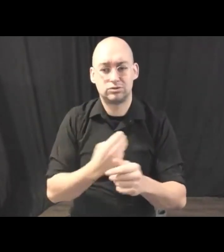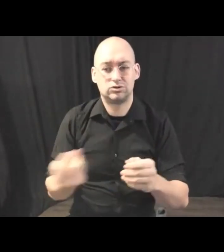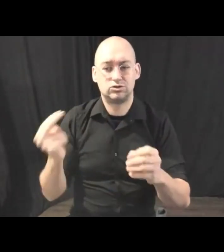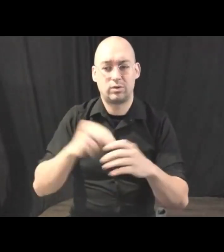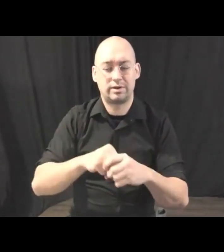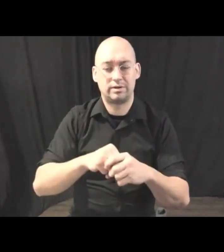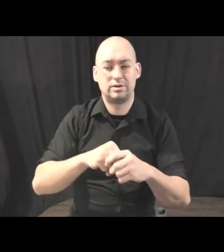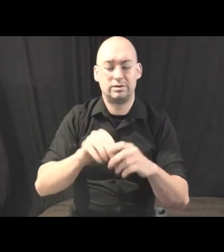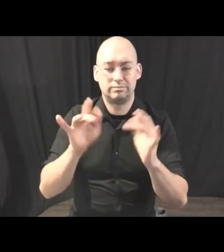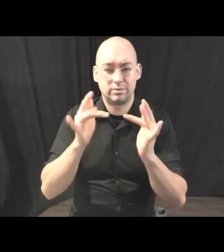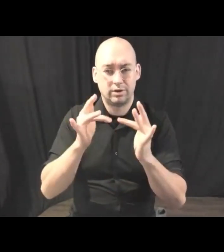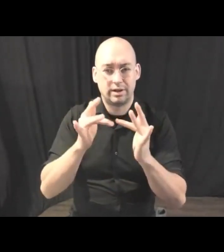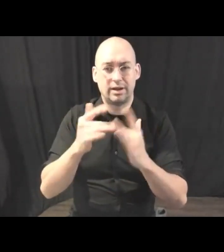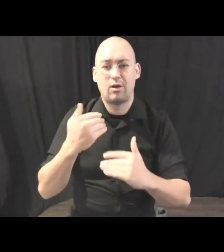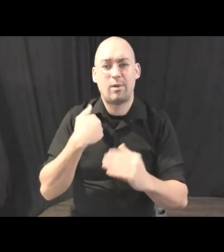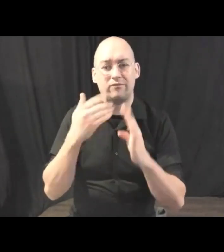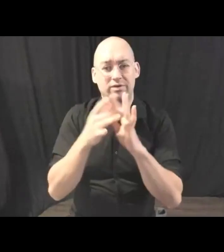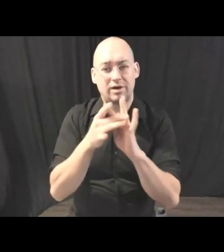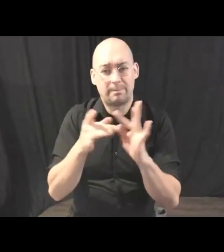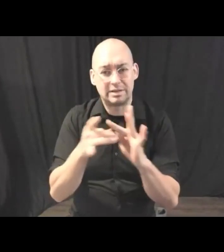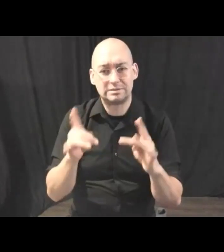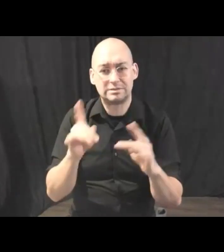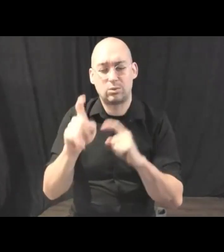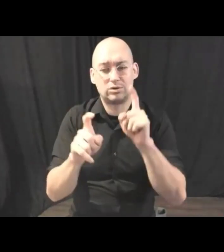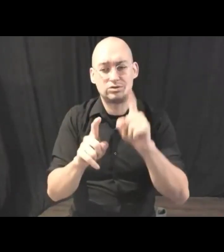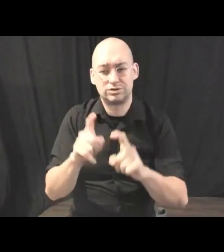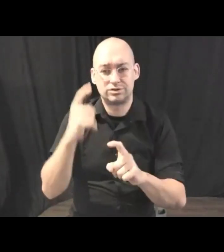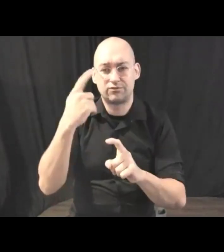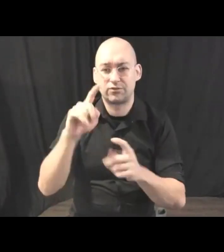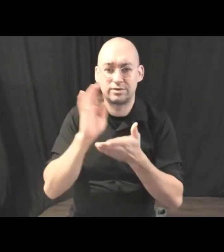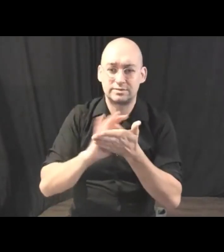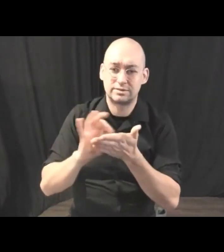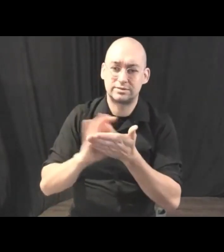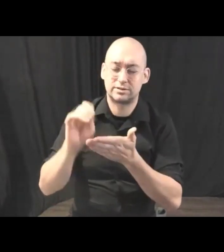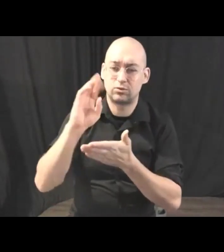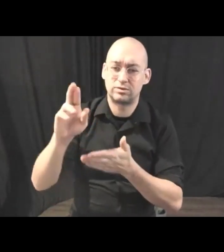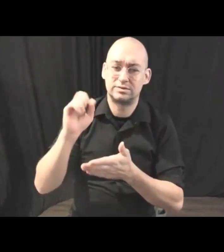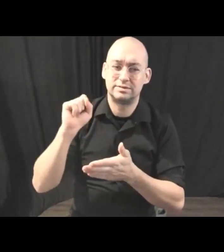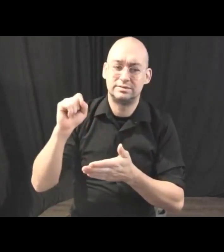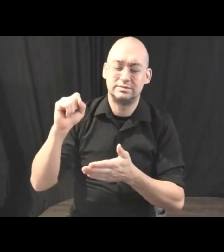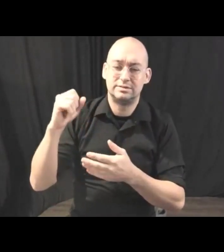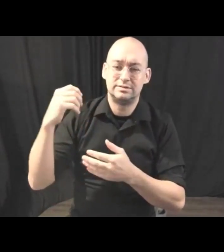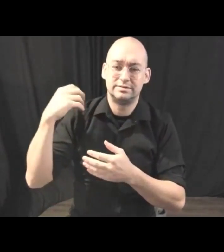If you have any comments or questions for our secretary or senior advisor,